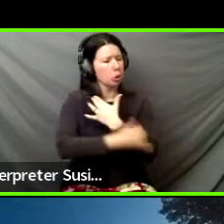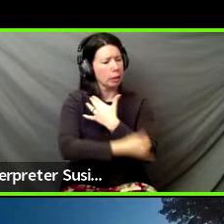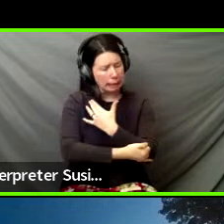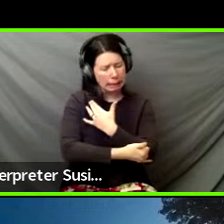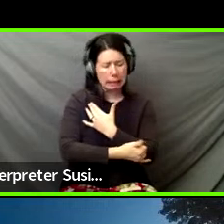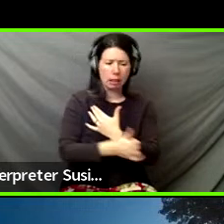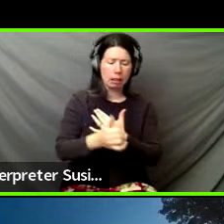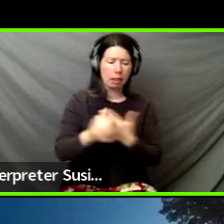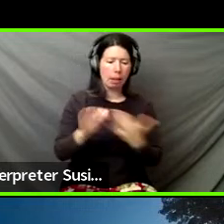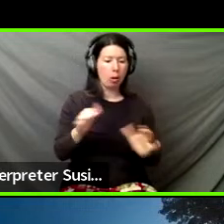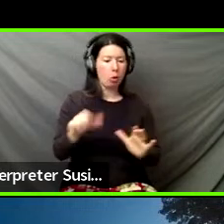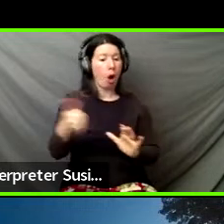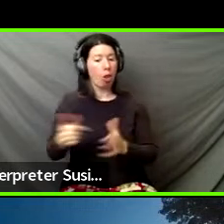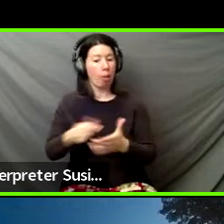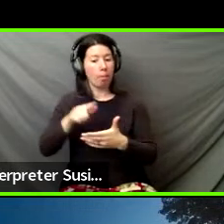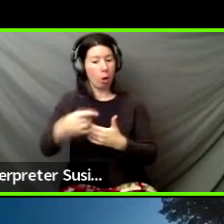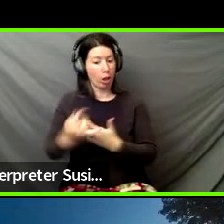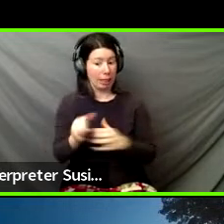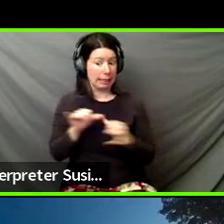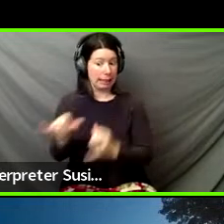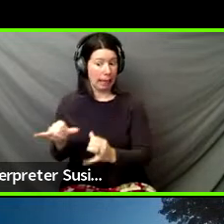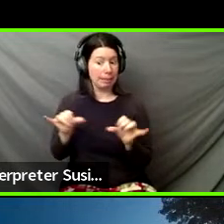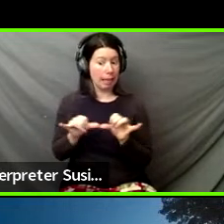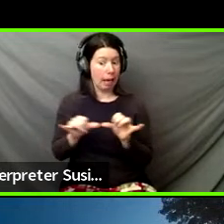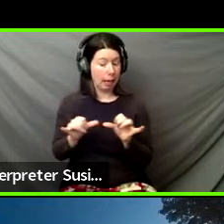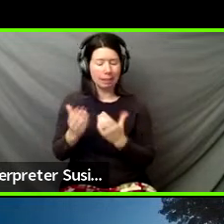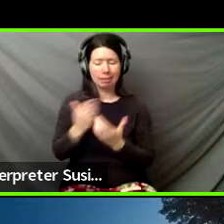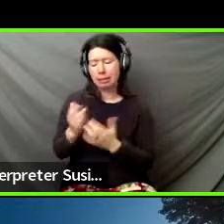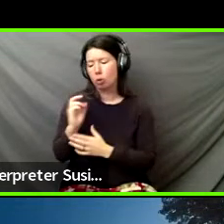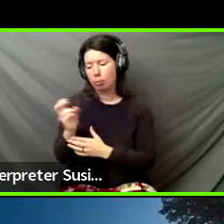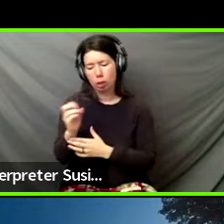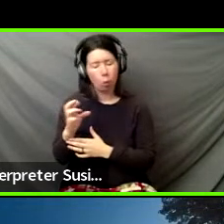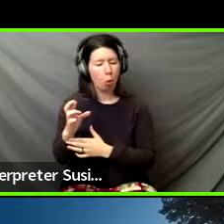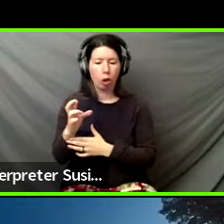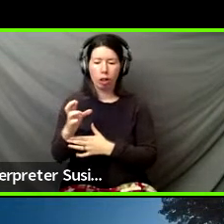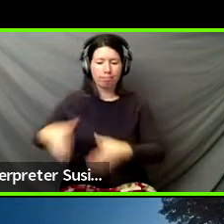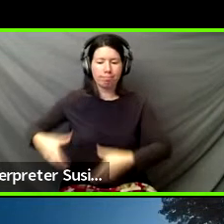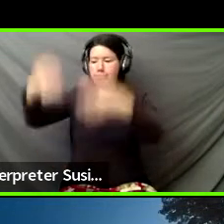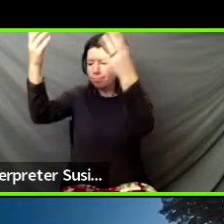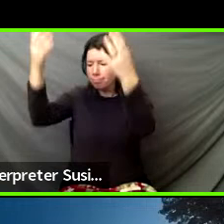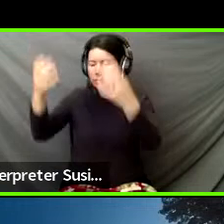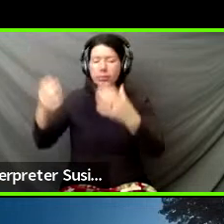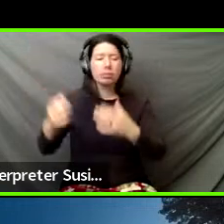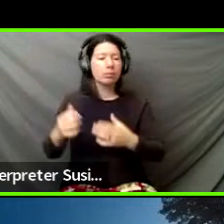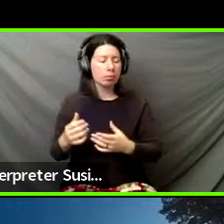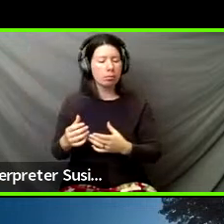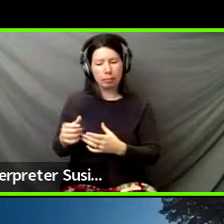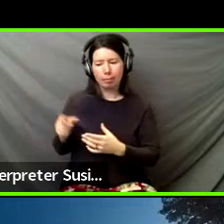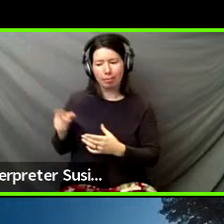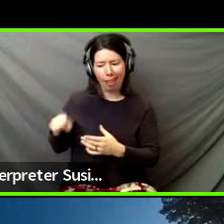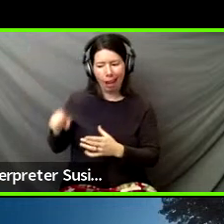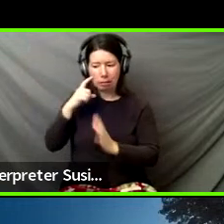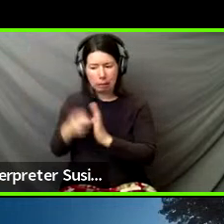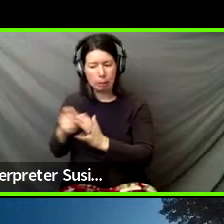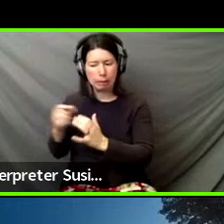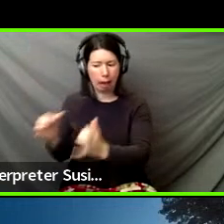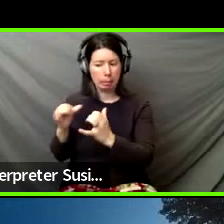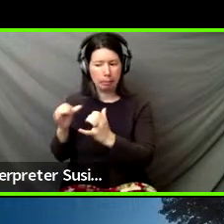size, whether it's in transportation or vertical, that they are experiencing.